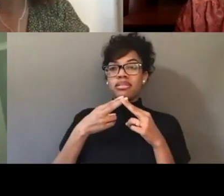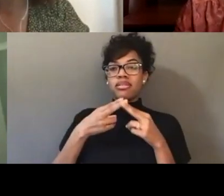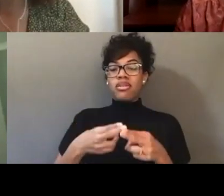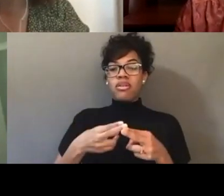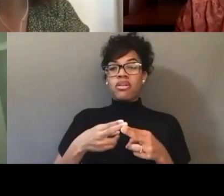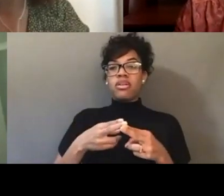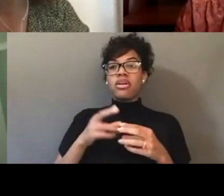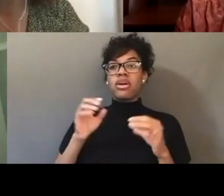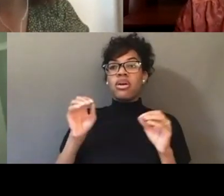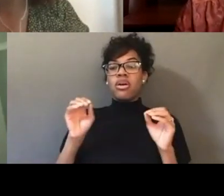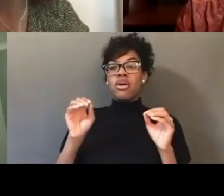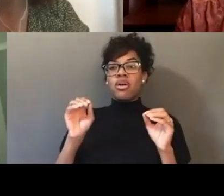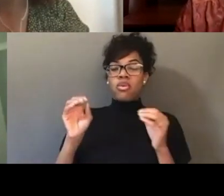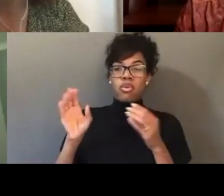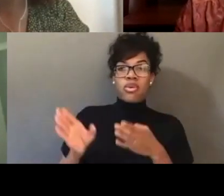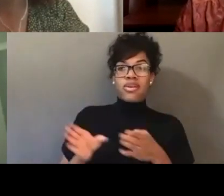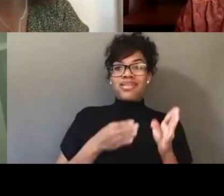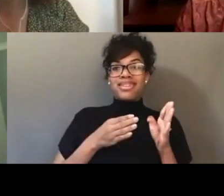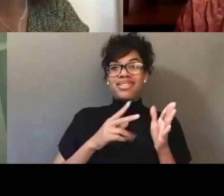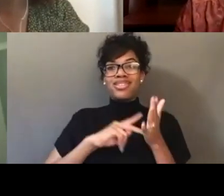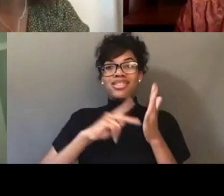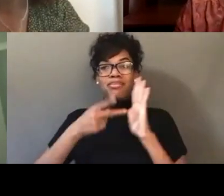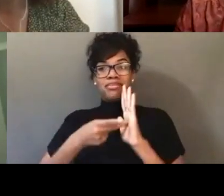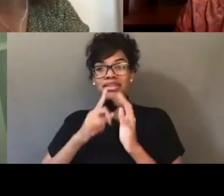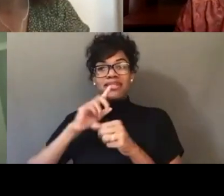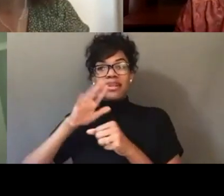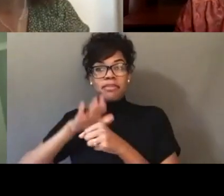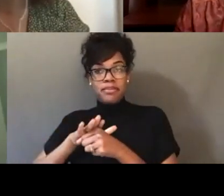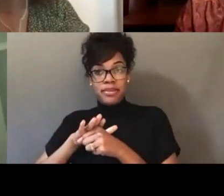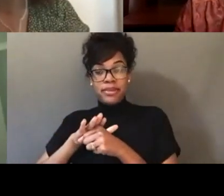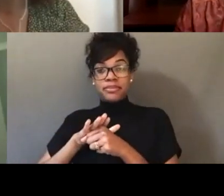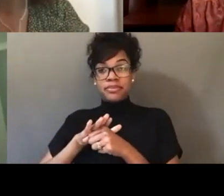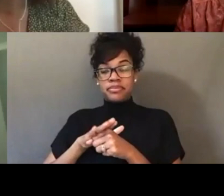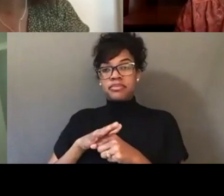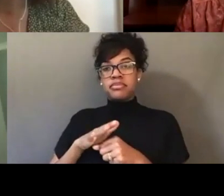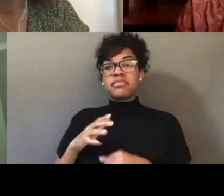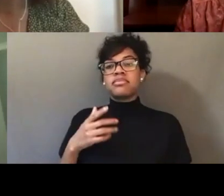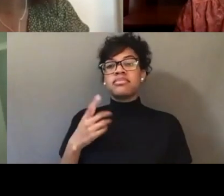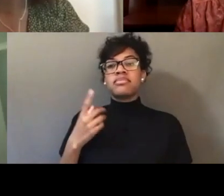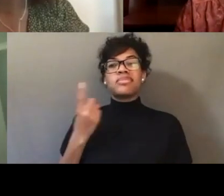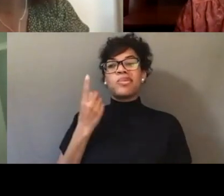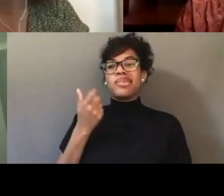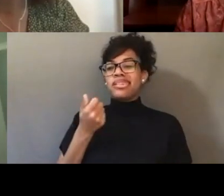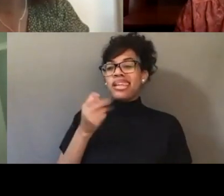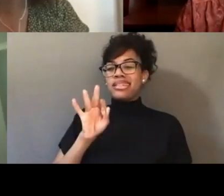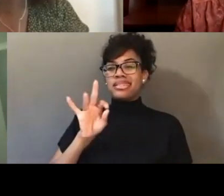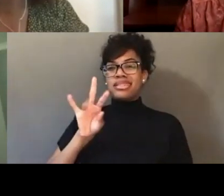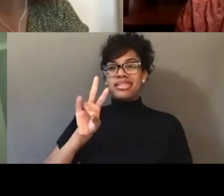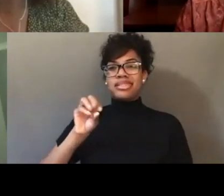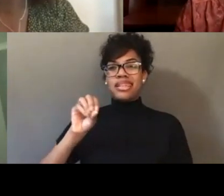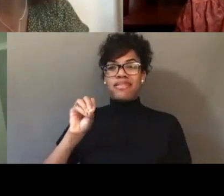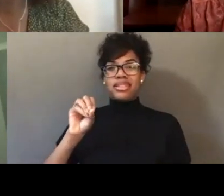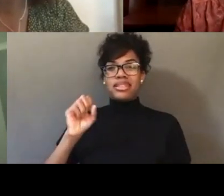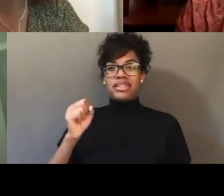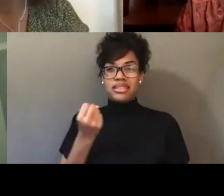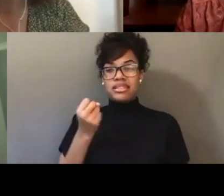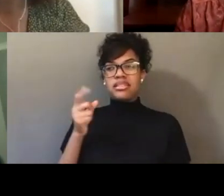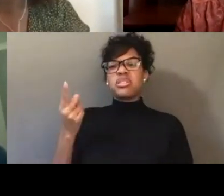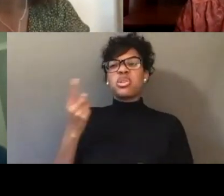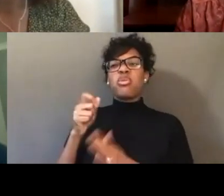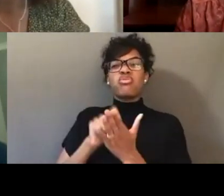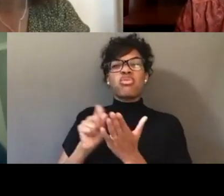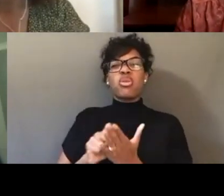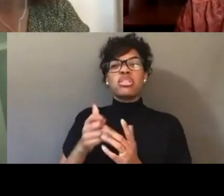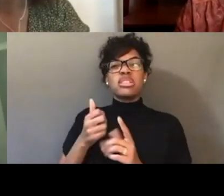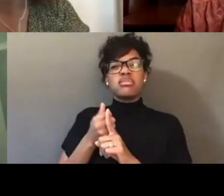Organization Means Commitment. It was written anonymously in the 1970s. And then more recently,